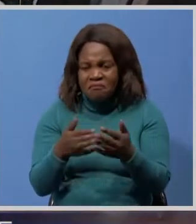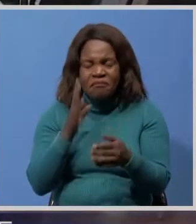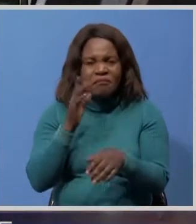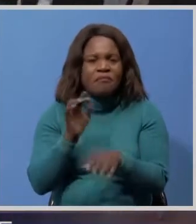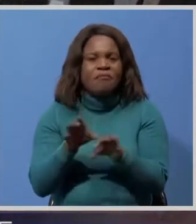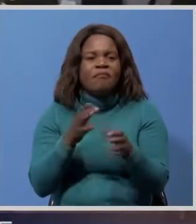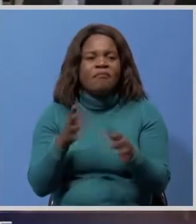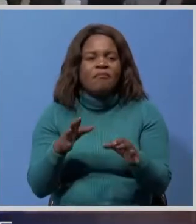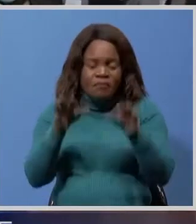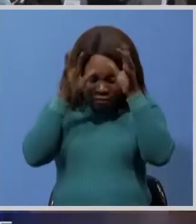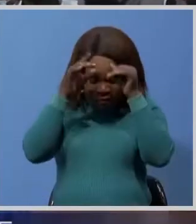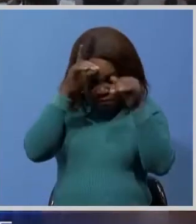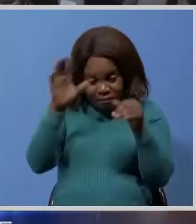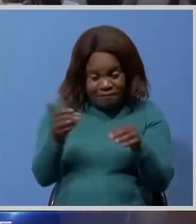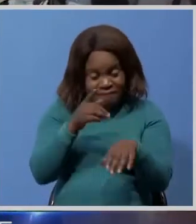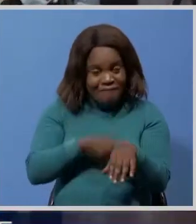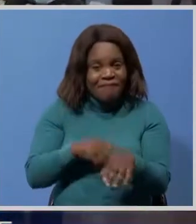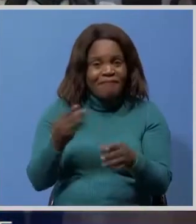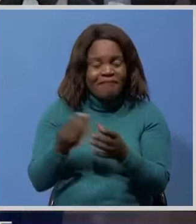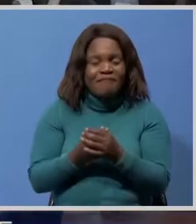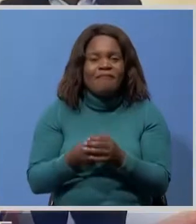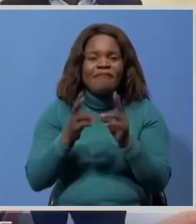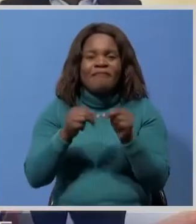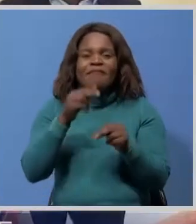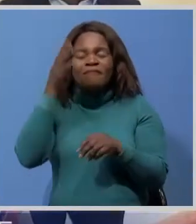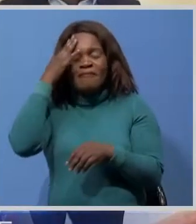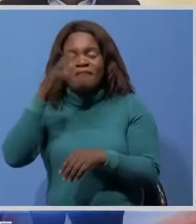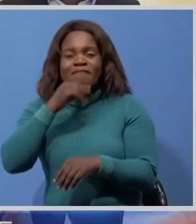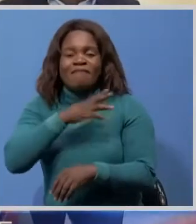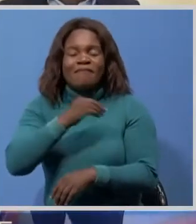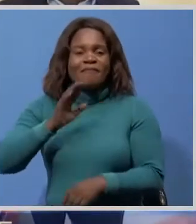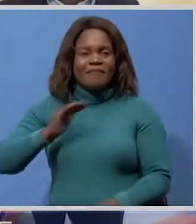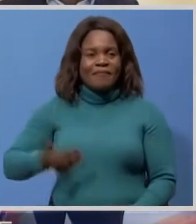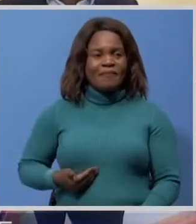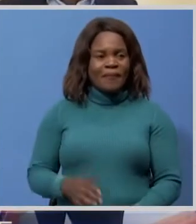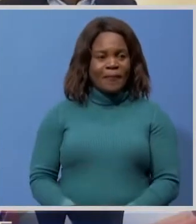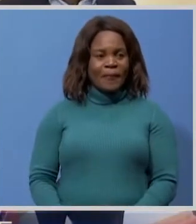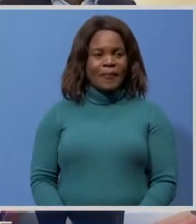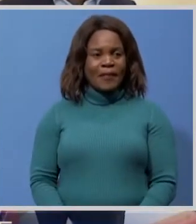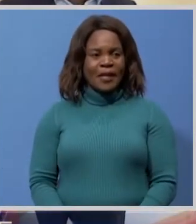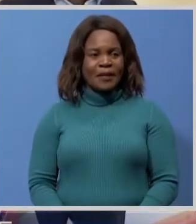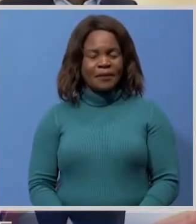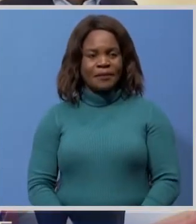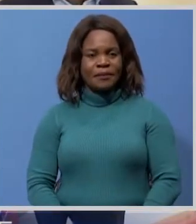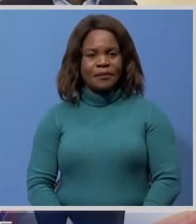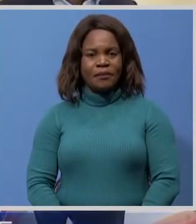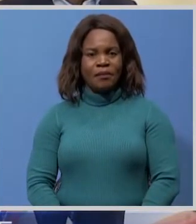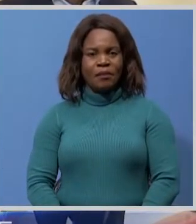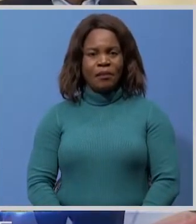President Lungu also took time to engage village headmen and women. So today for a to home is